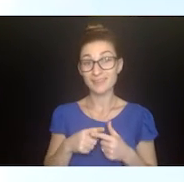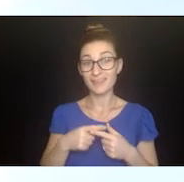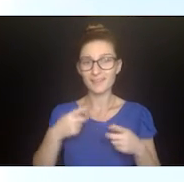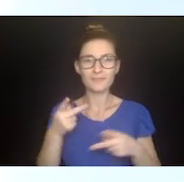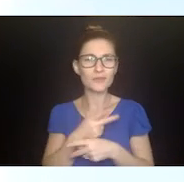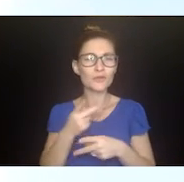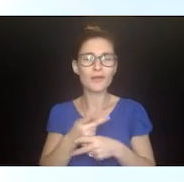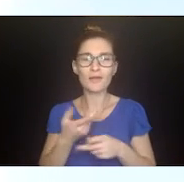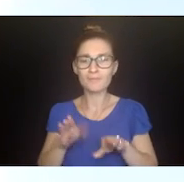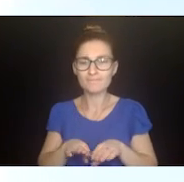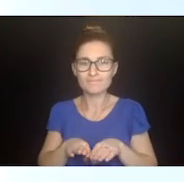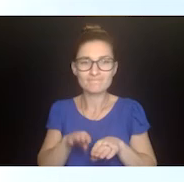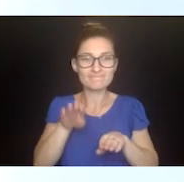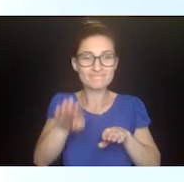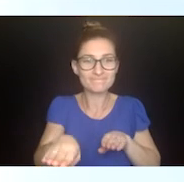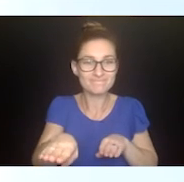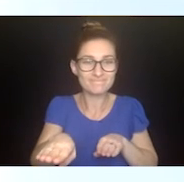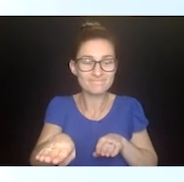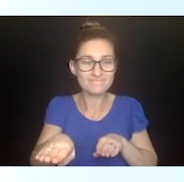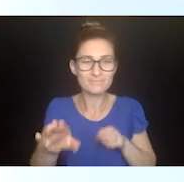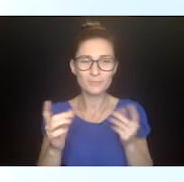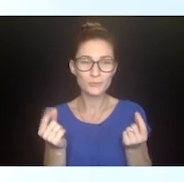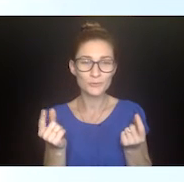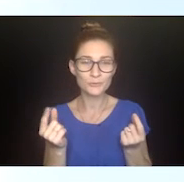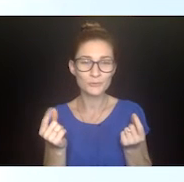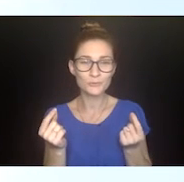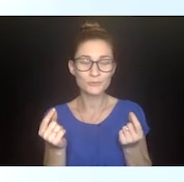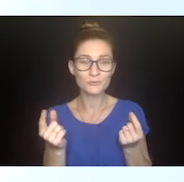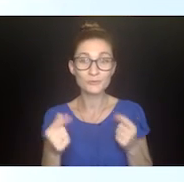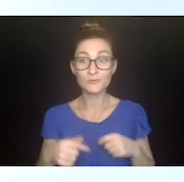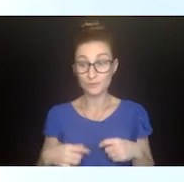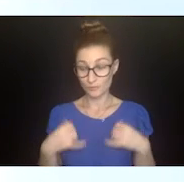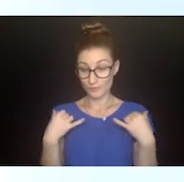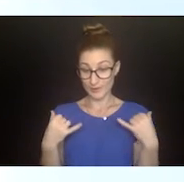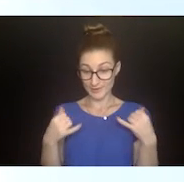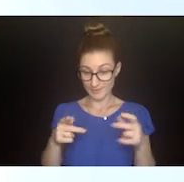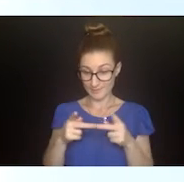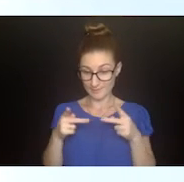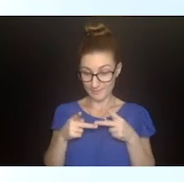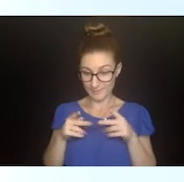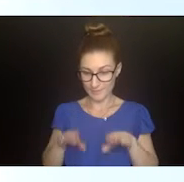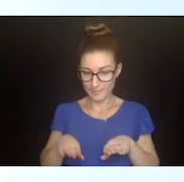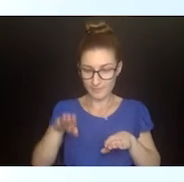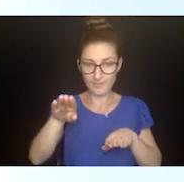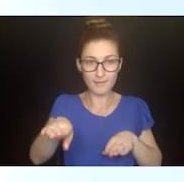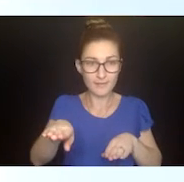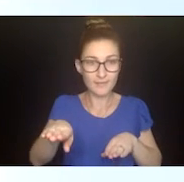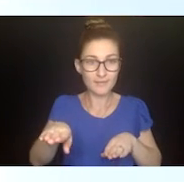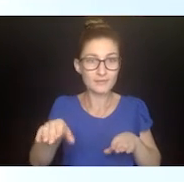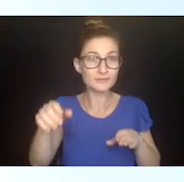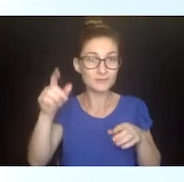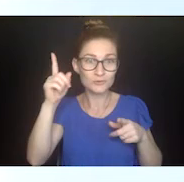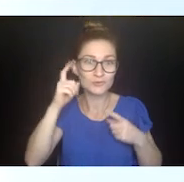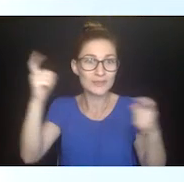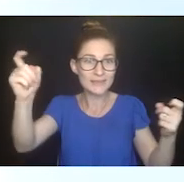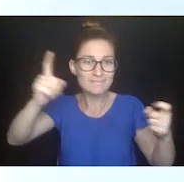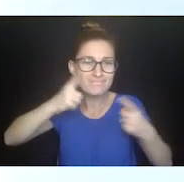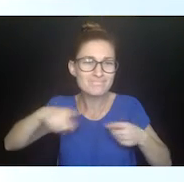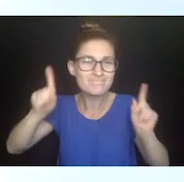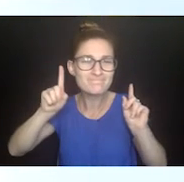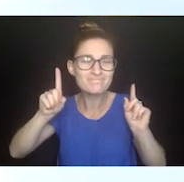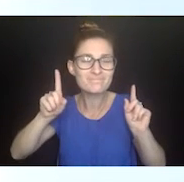do I need to take to move from where I am now to my wildest dreams? And this is what I